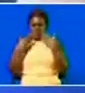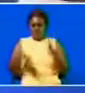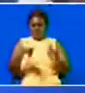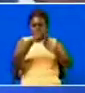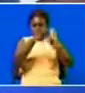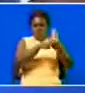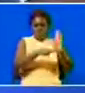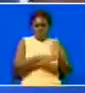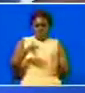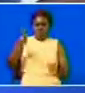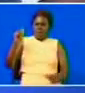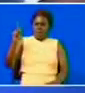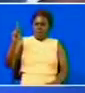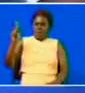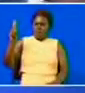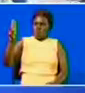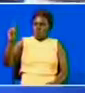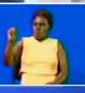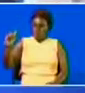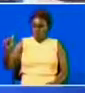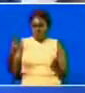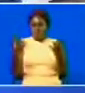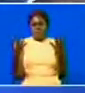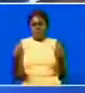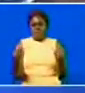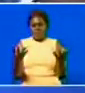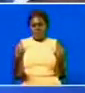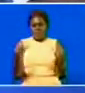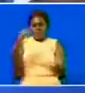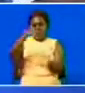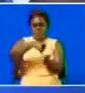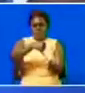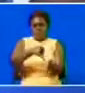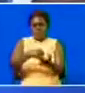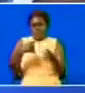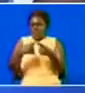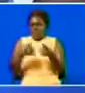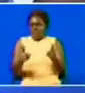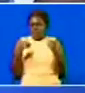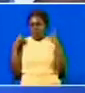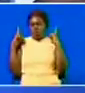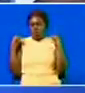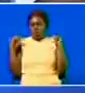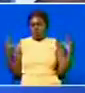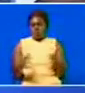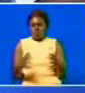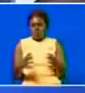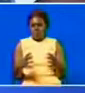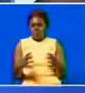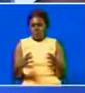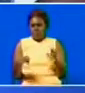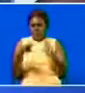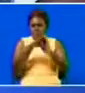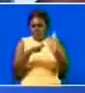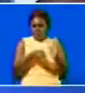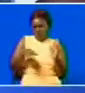in Kakuma. And it was an easy task bringing them on board. But convincing the host community, because it's a program that